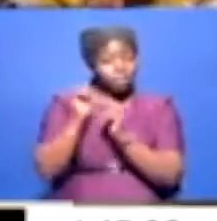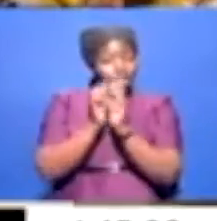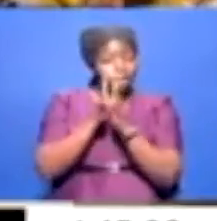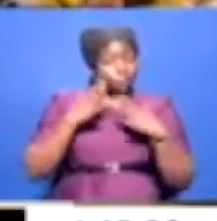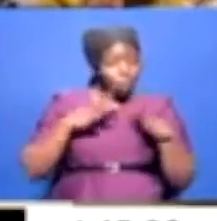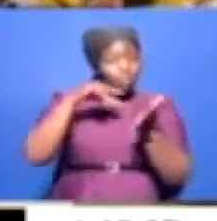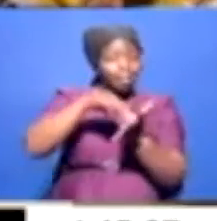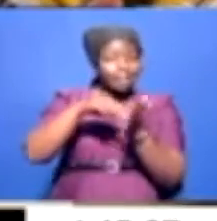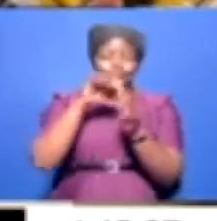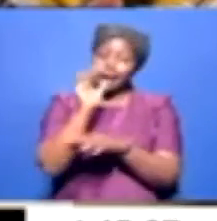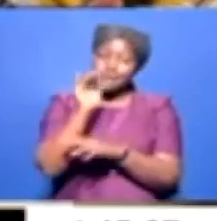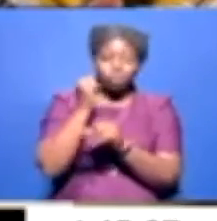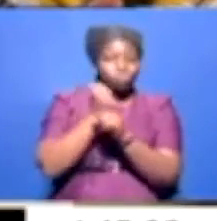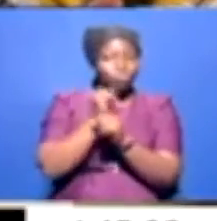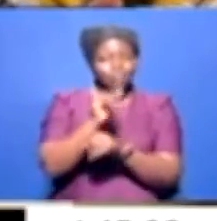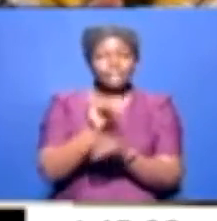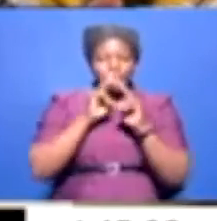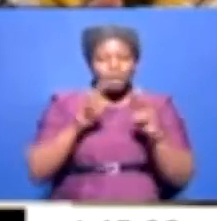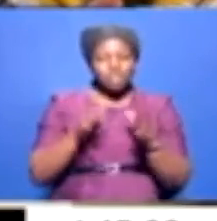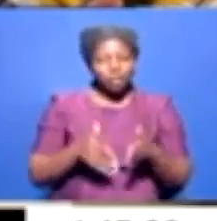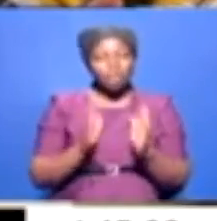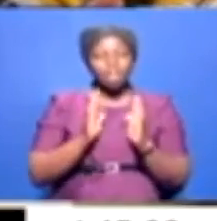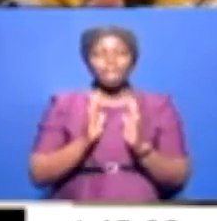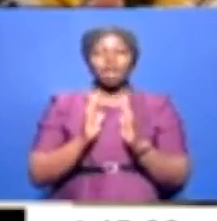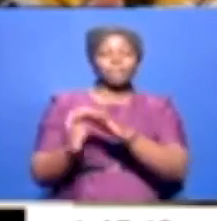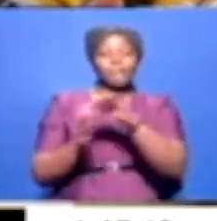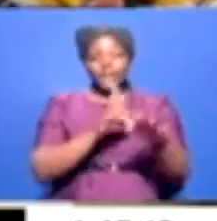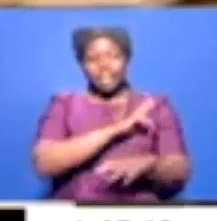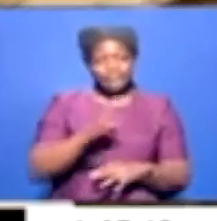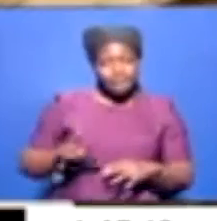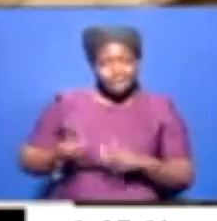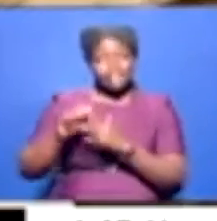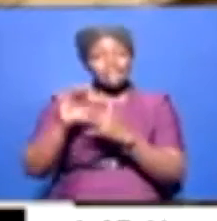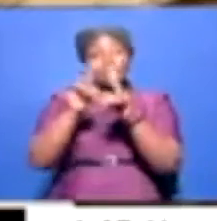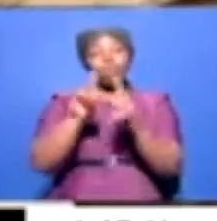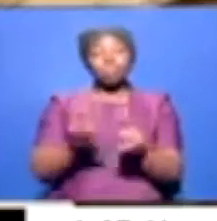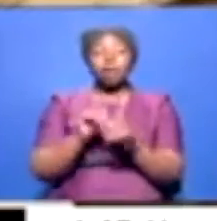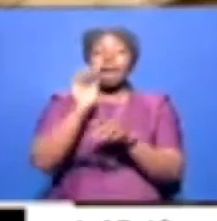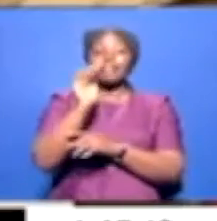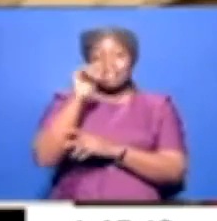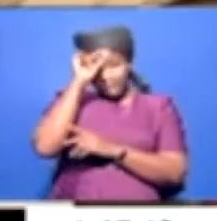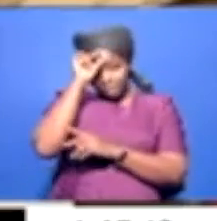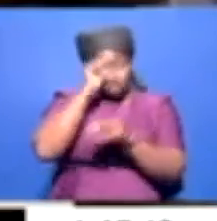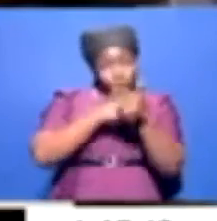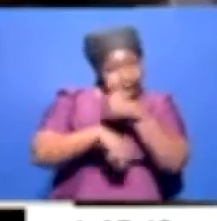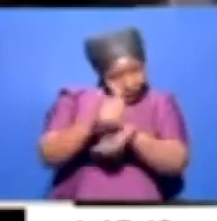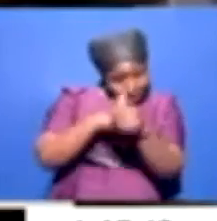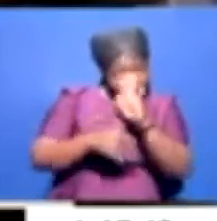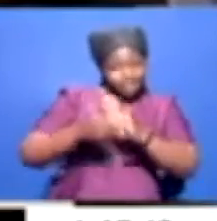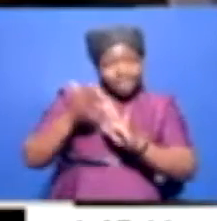manner. At the same time, the religious leaders want the government to adopt quick interventions in